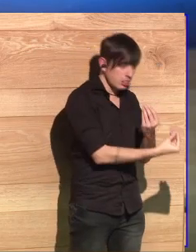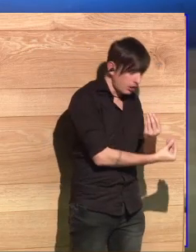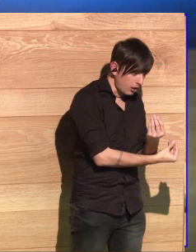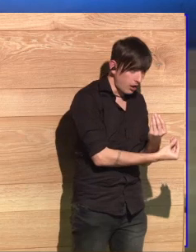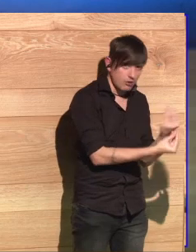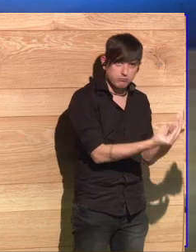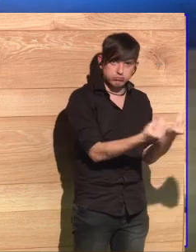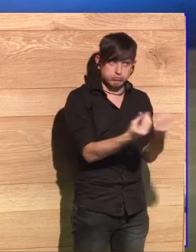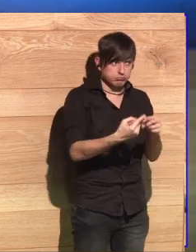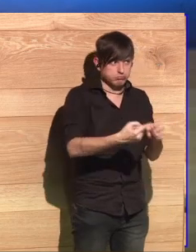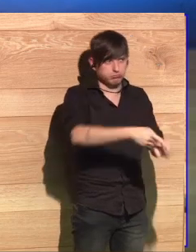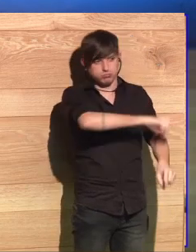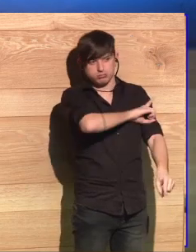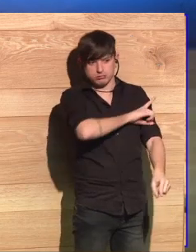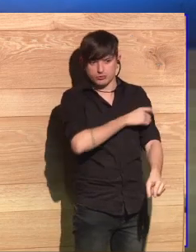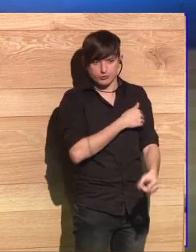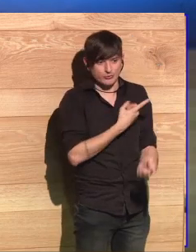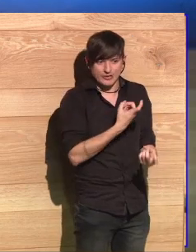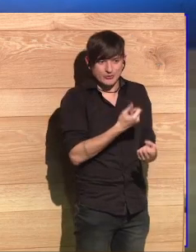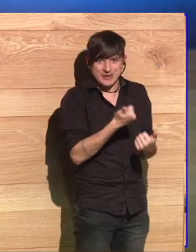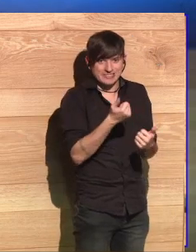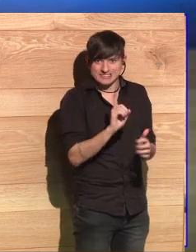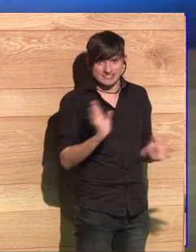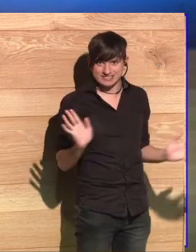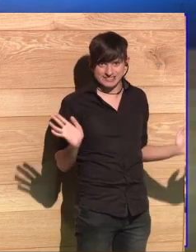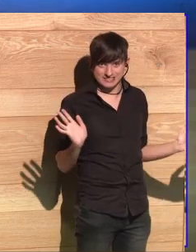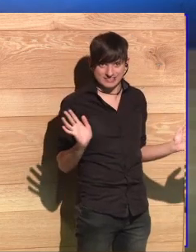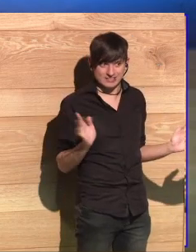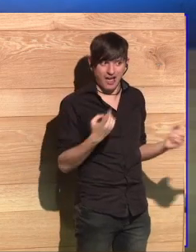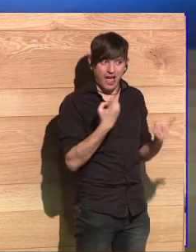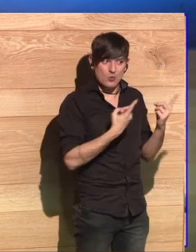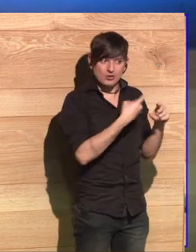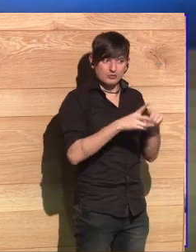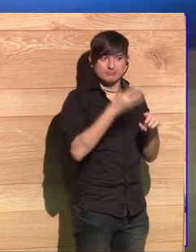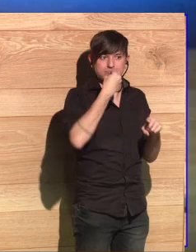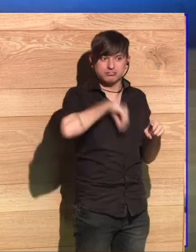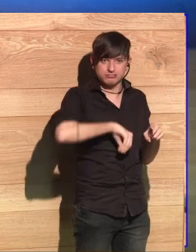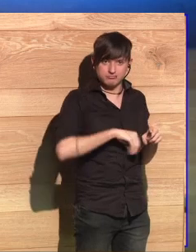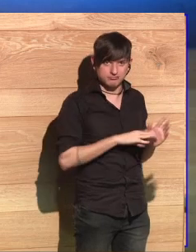useful. So some things I left out, and because I wanted to